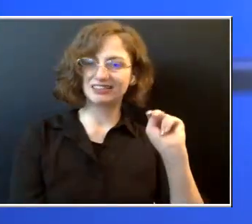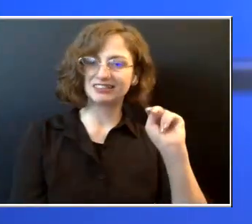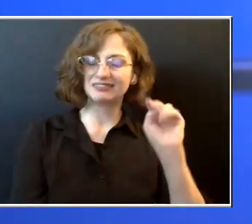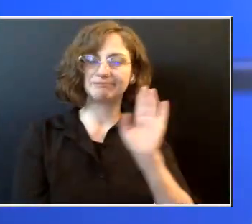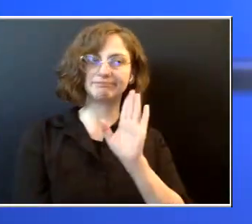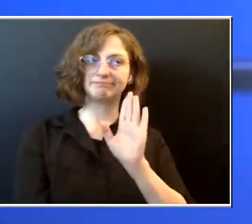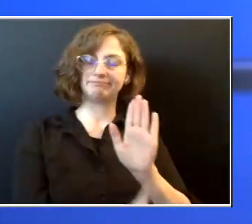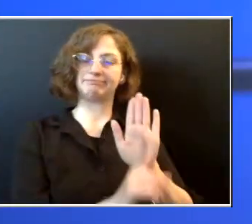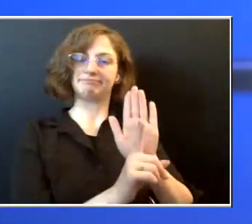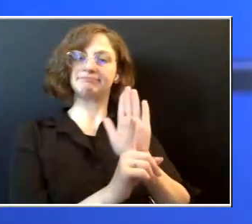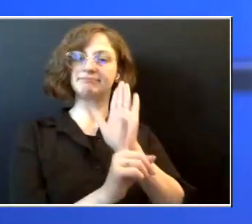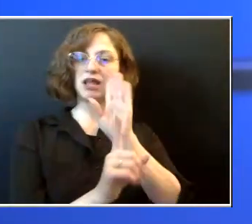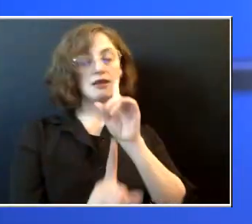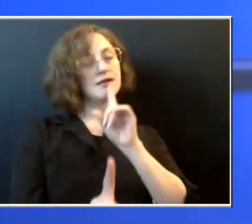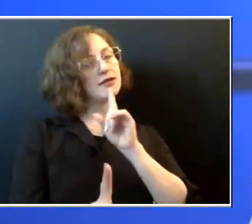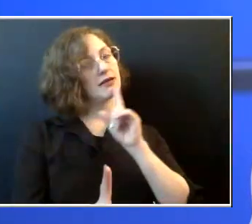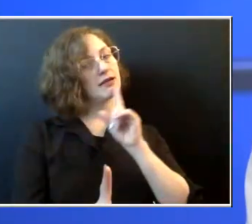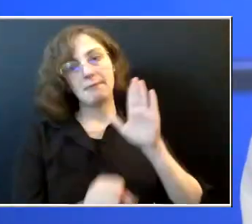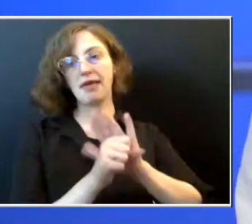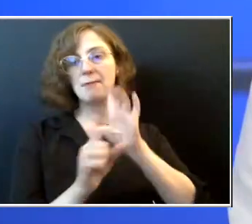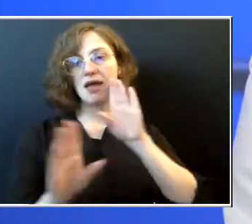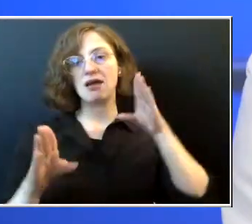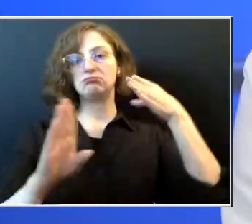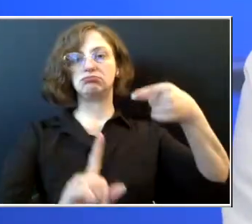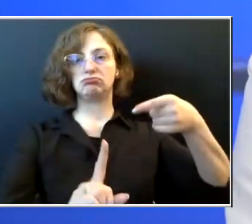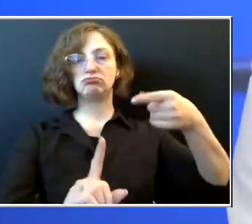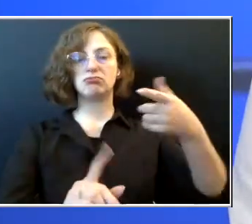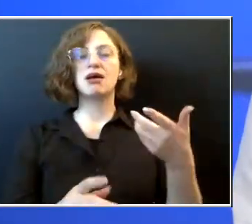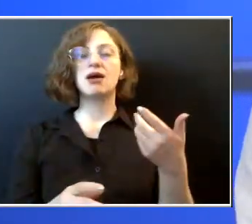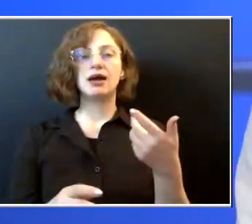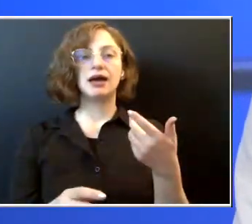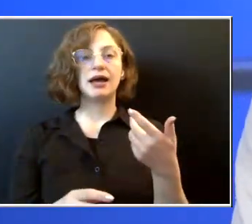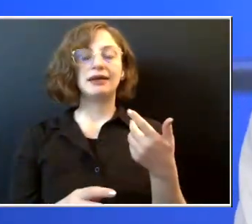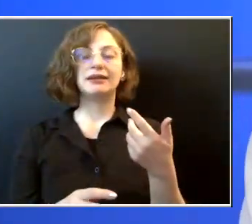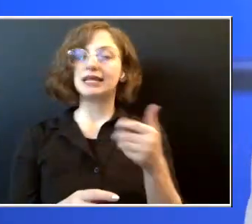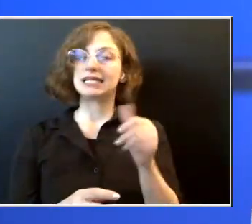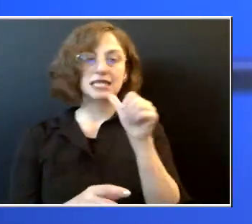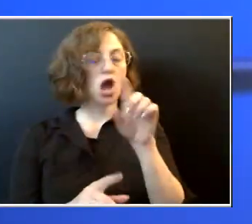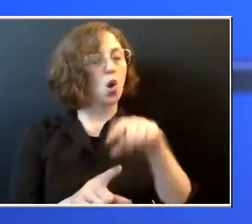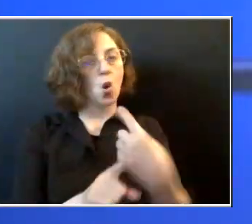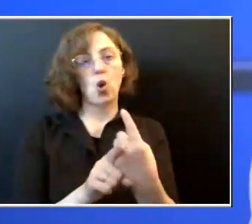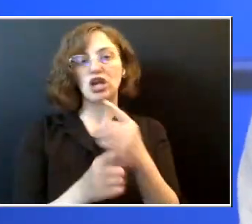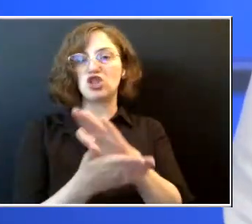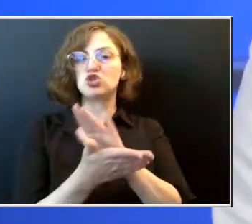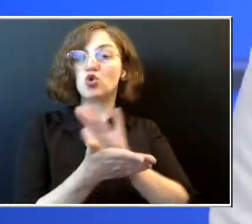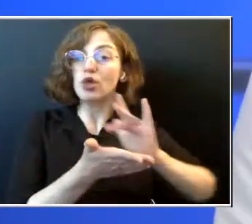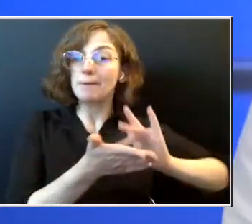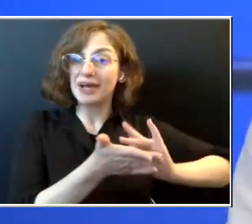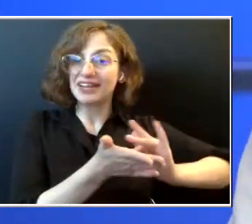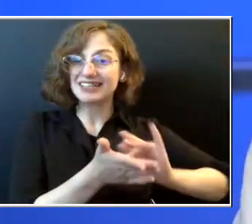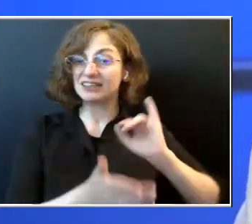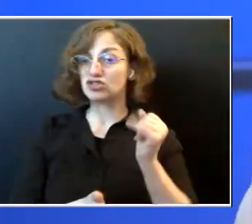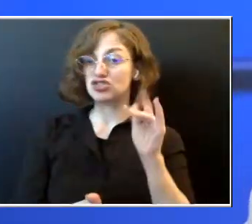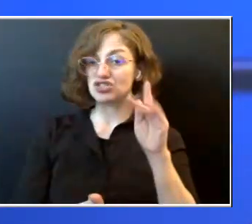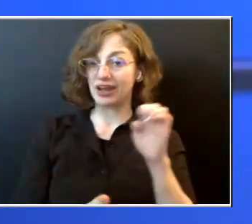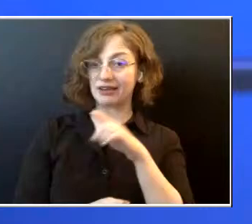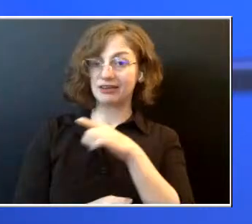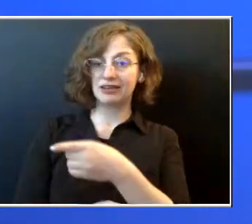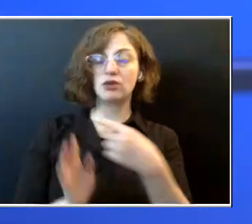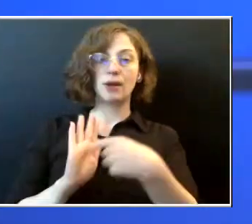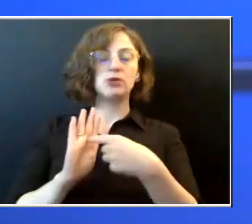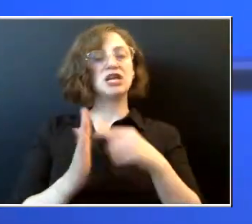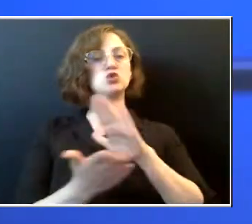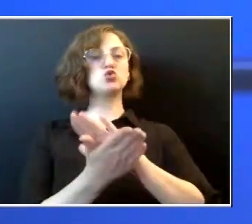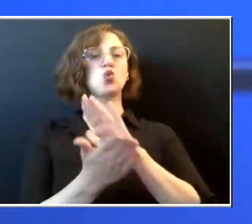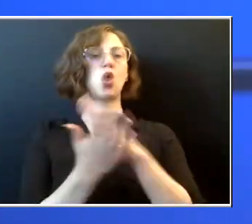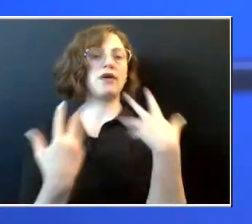controversial. But it's not just been limited to the School of Medicine. I know Jake represents School of Health Professions, which has been. It's